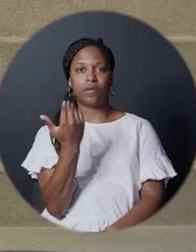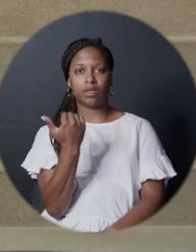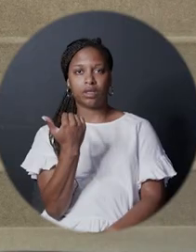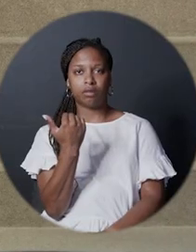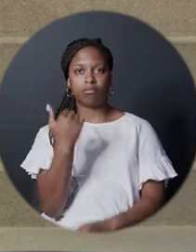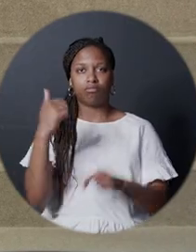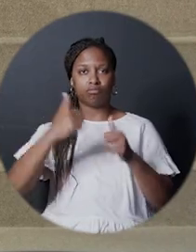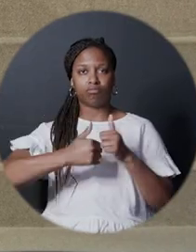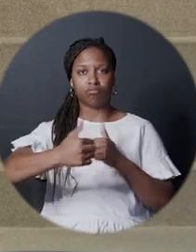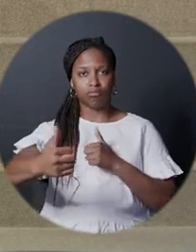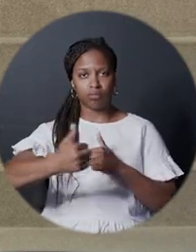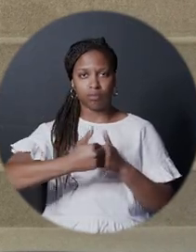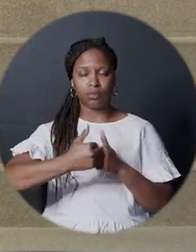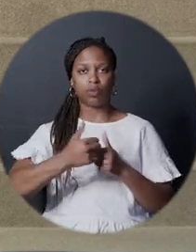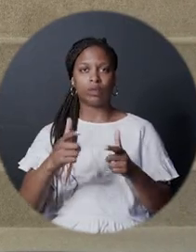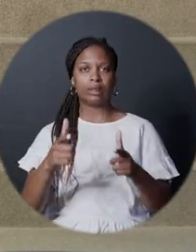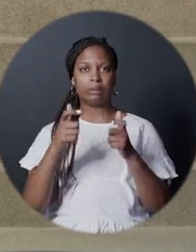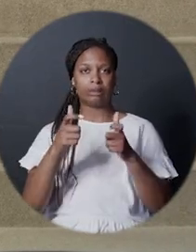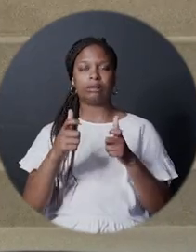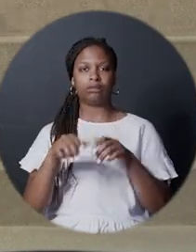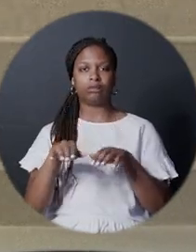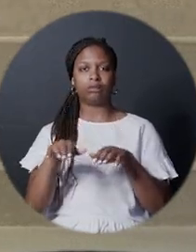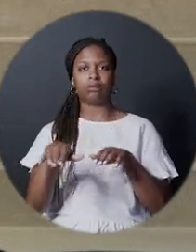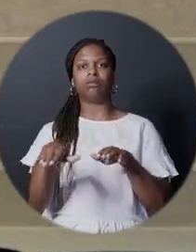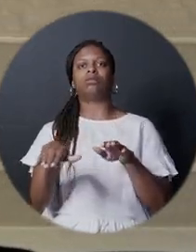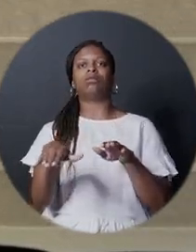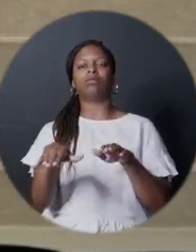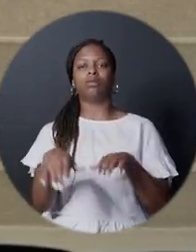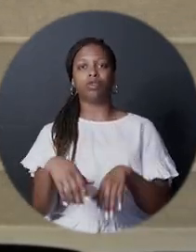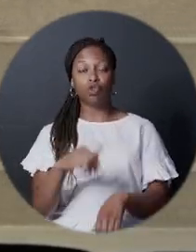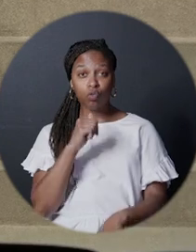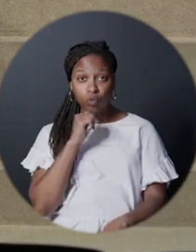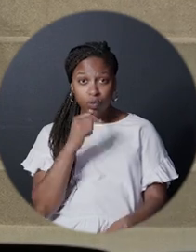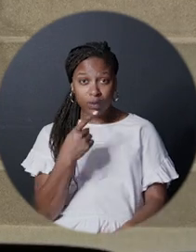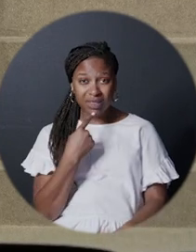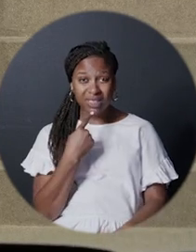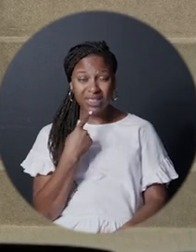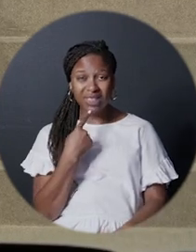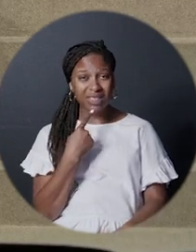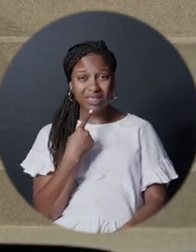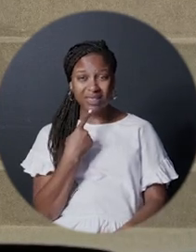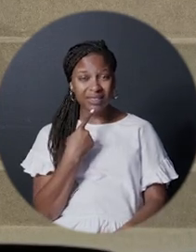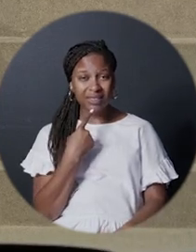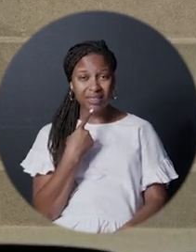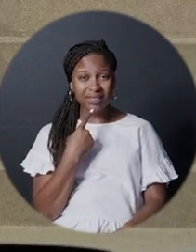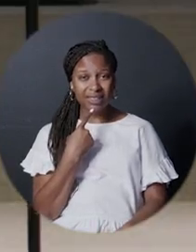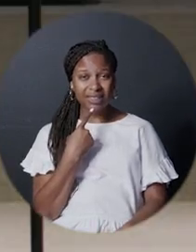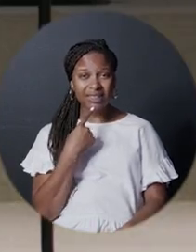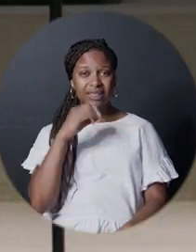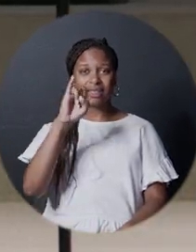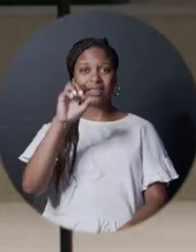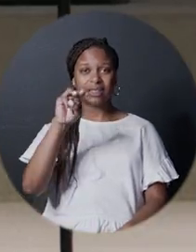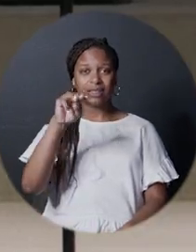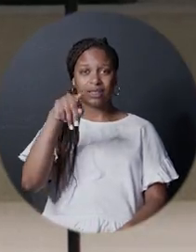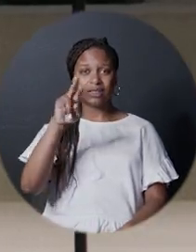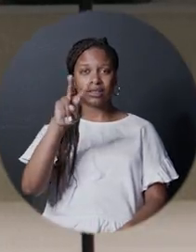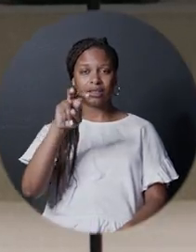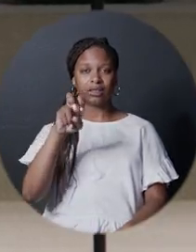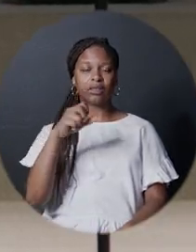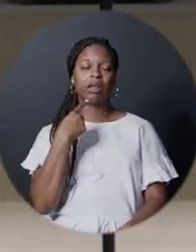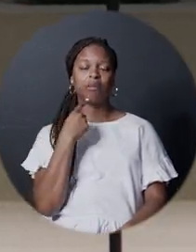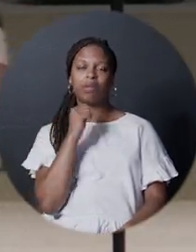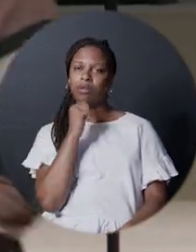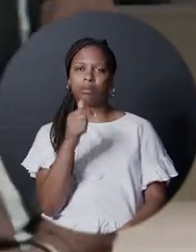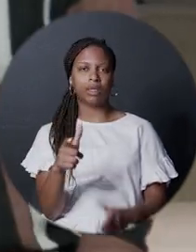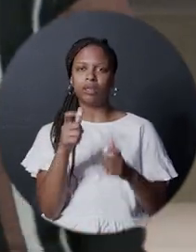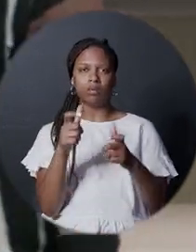a 15 zone, and you are speeding motorists. You don't get to say in